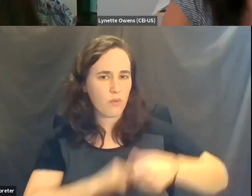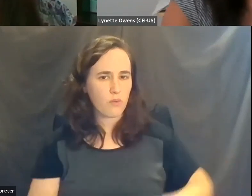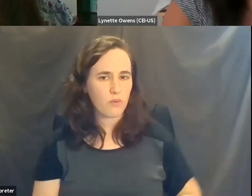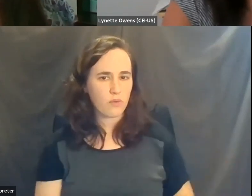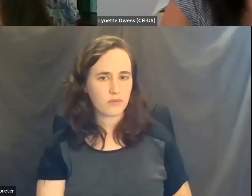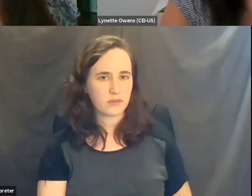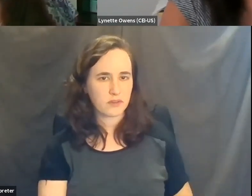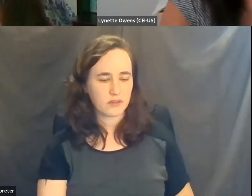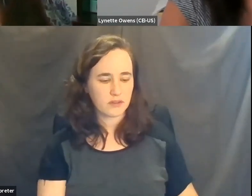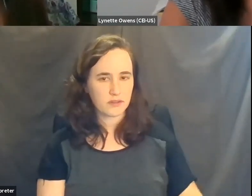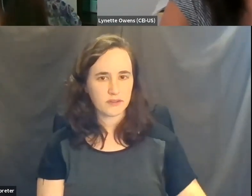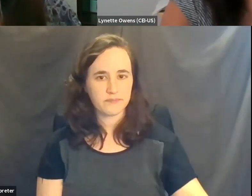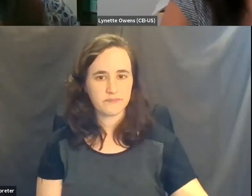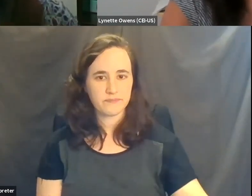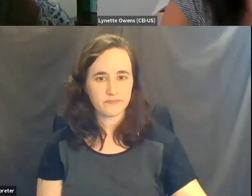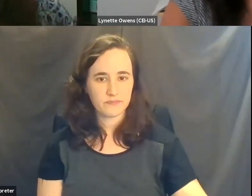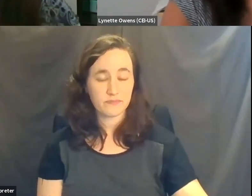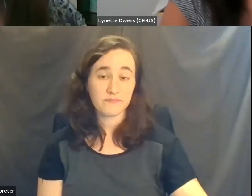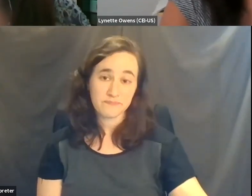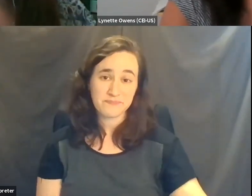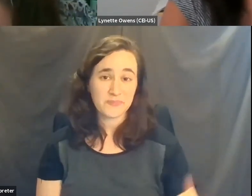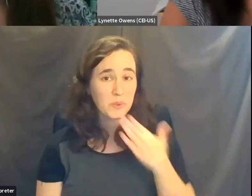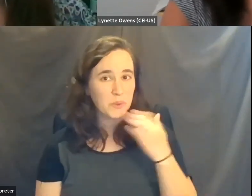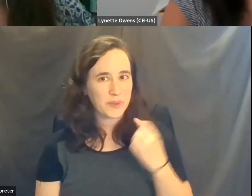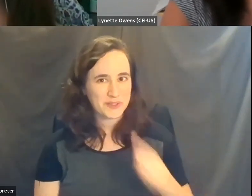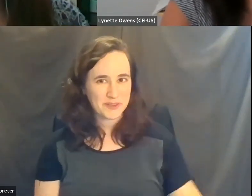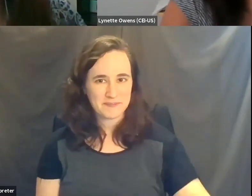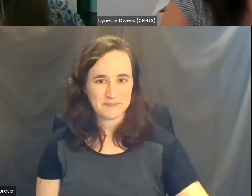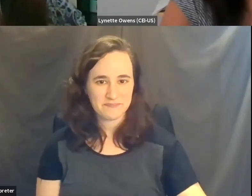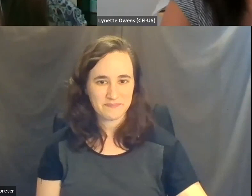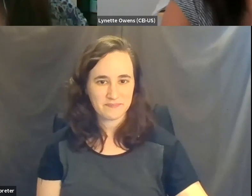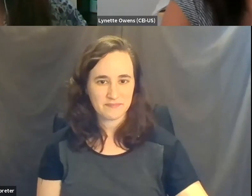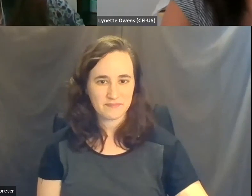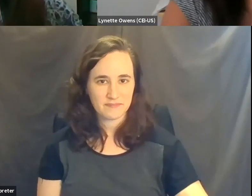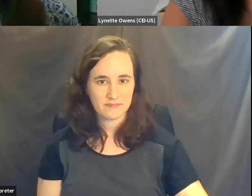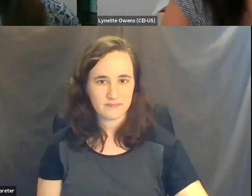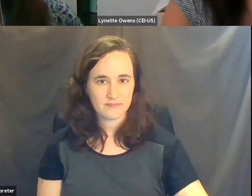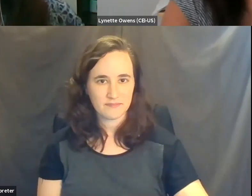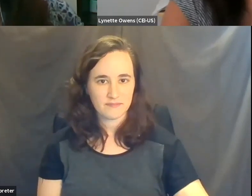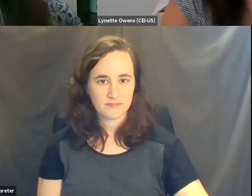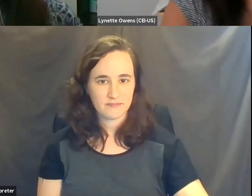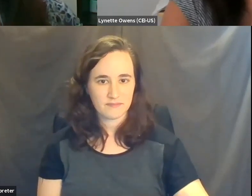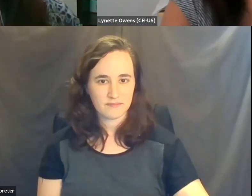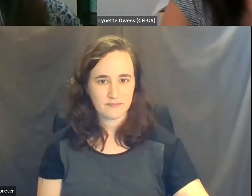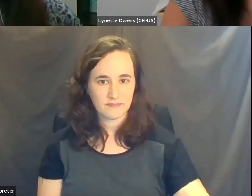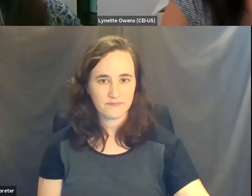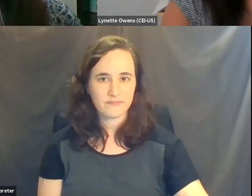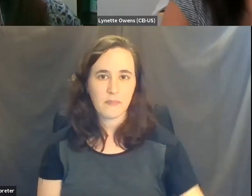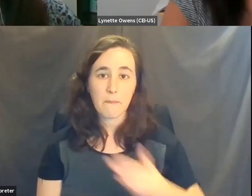Yeah. This is a good question. So My school, and I think a lot of